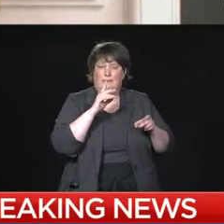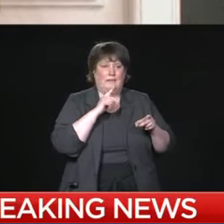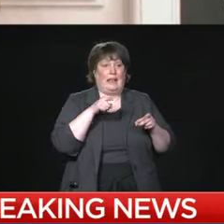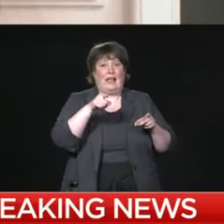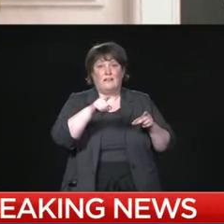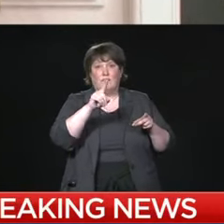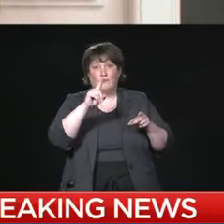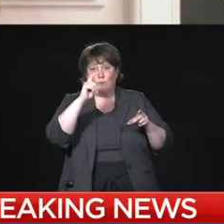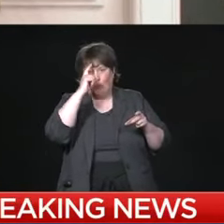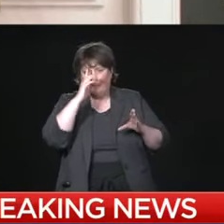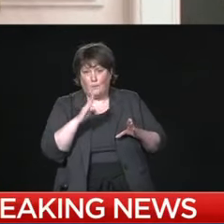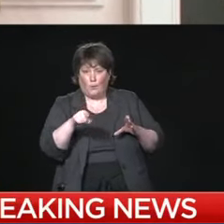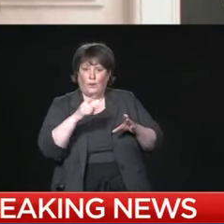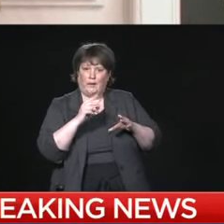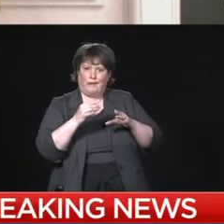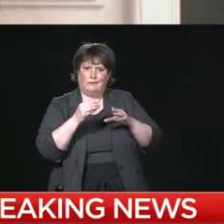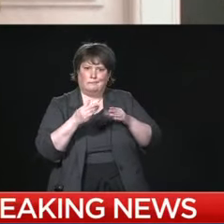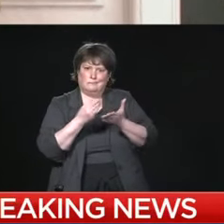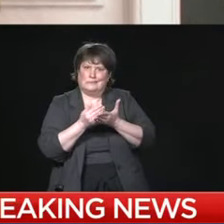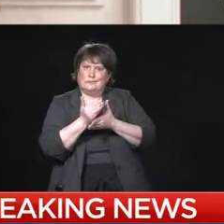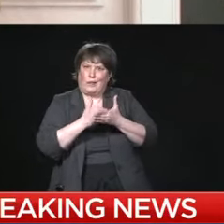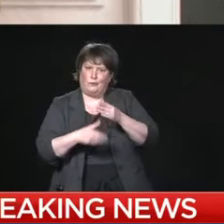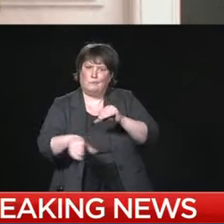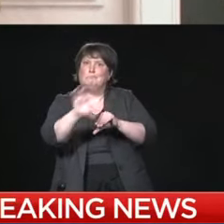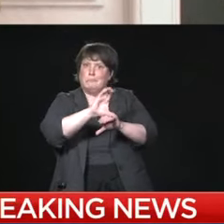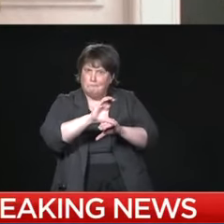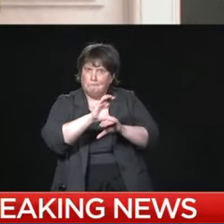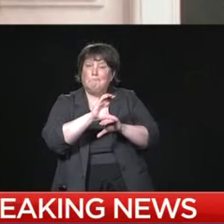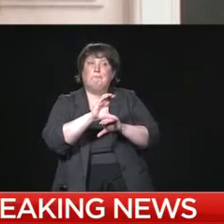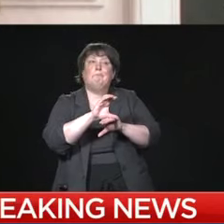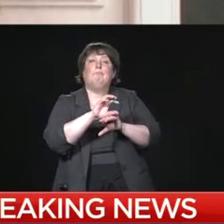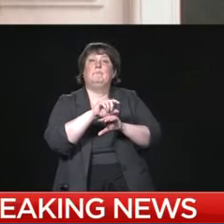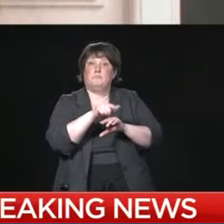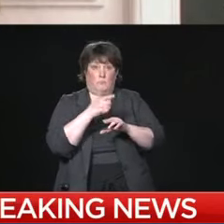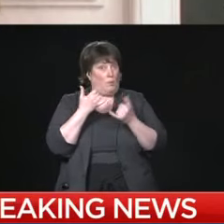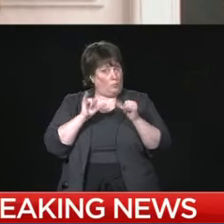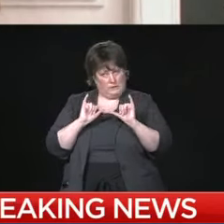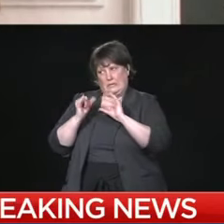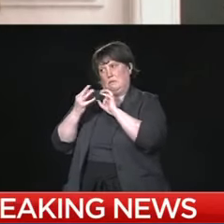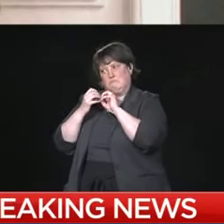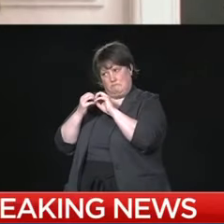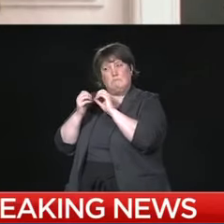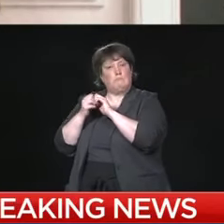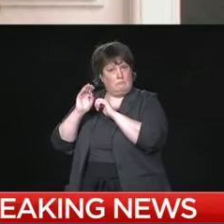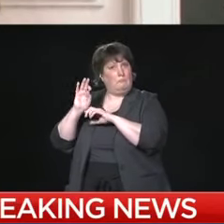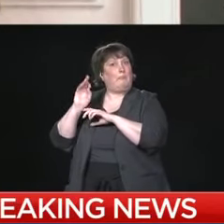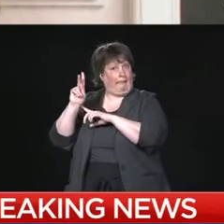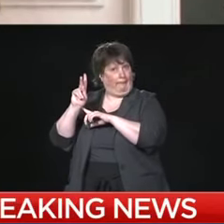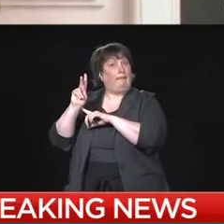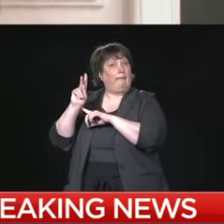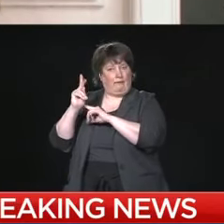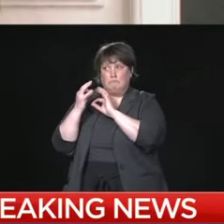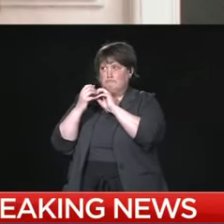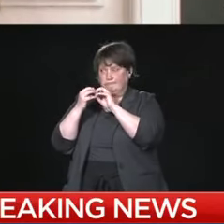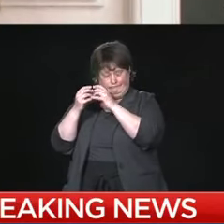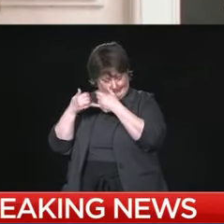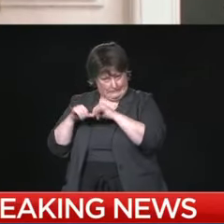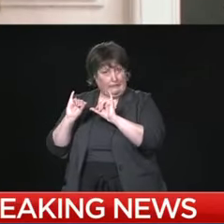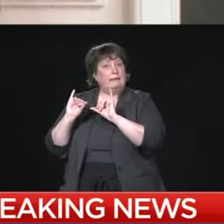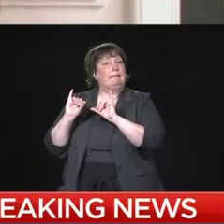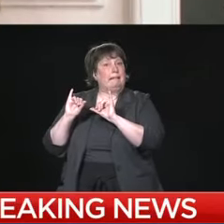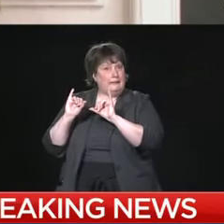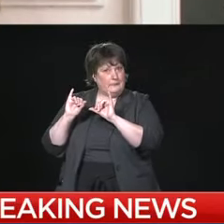Subsidy. But we also know that we can work with banks, and we are going to encourage